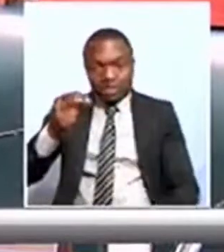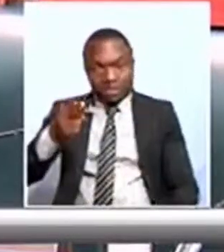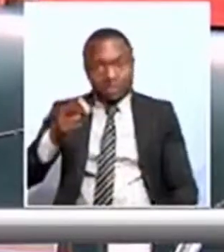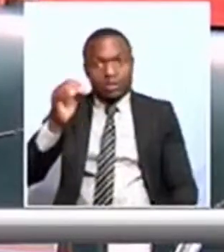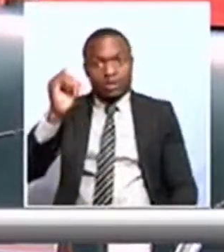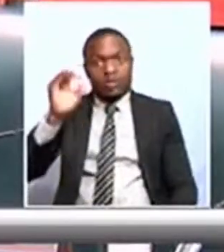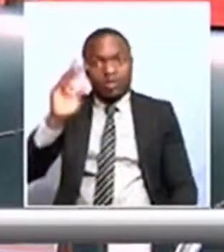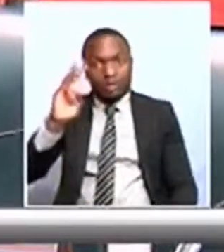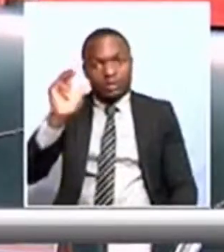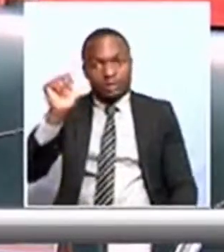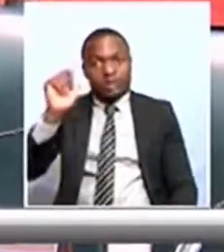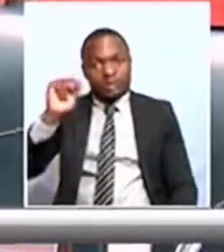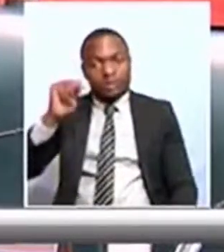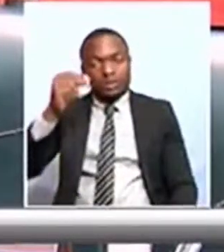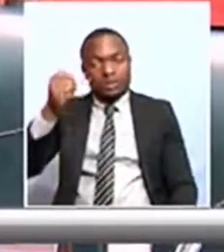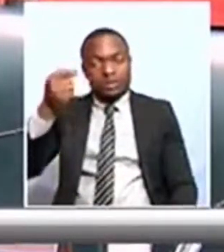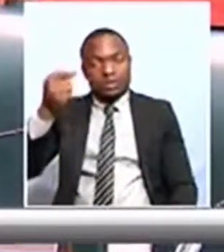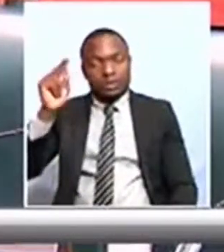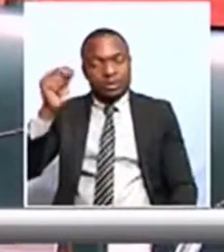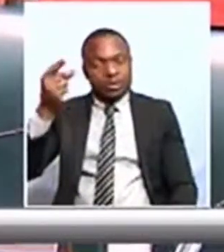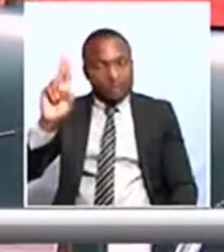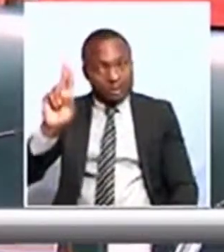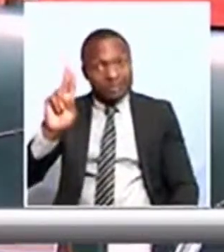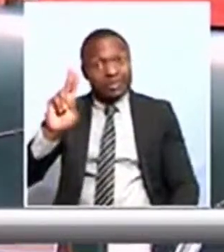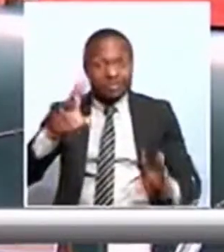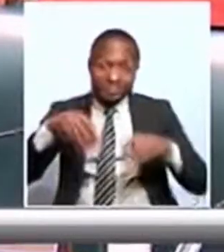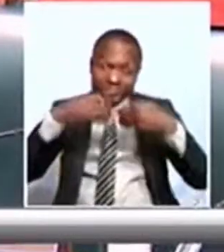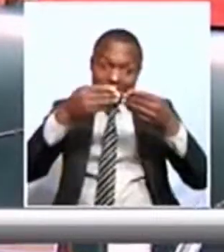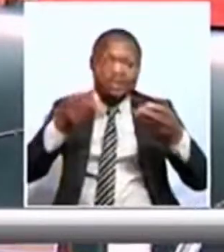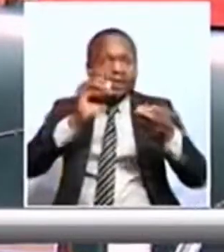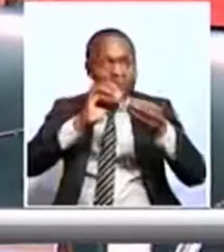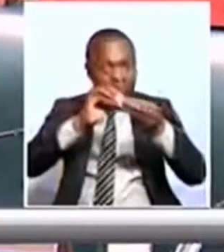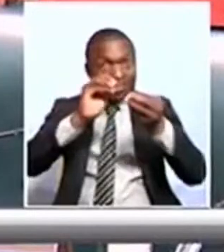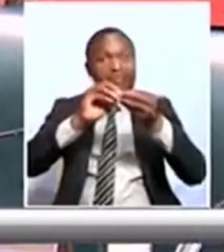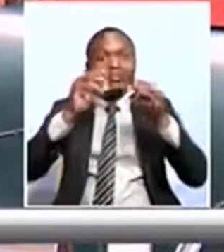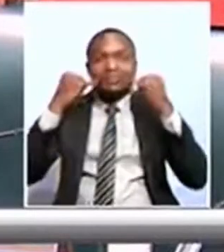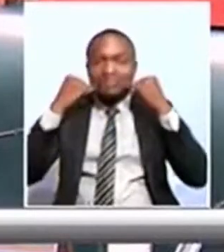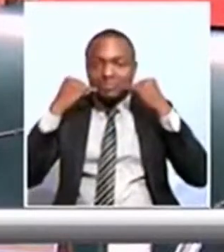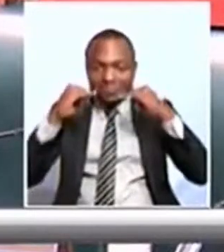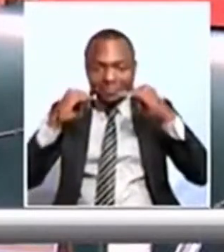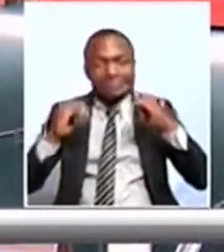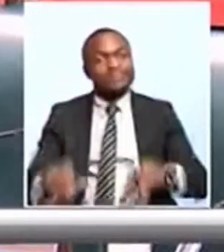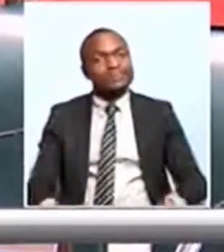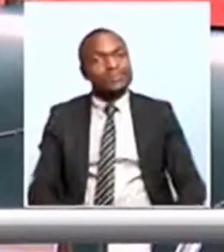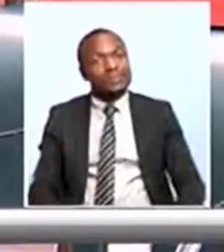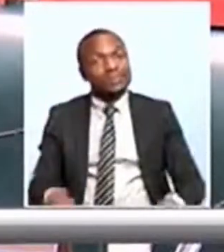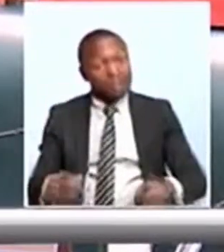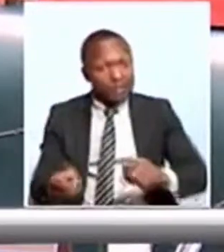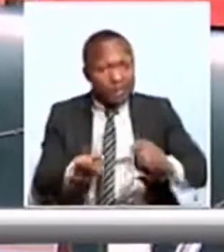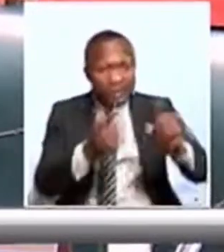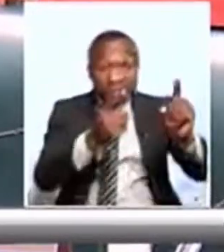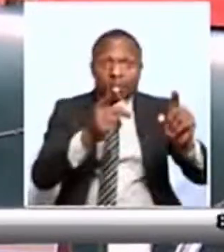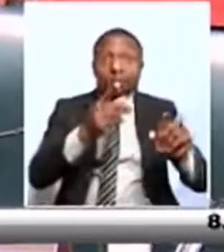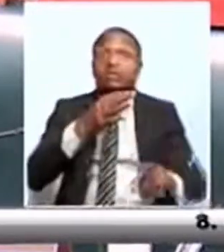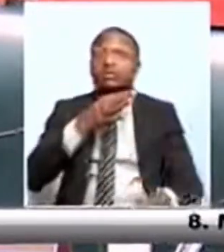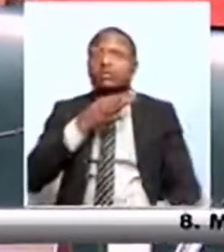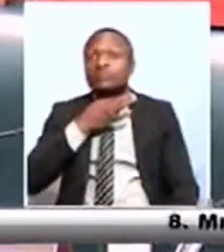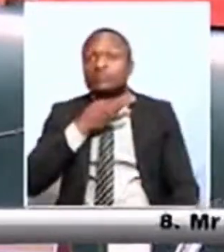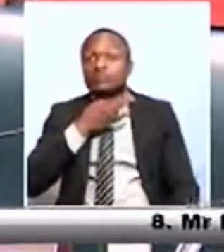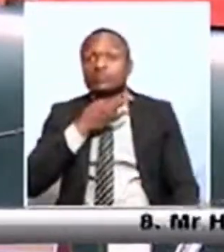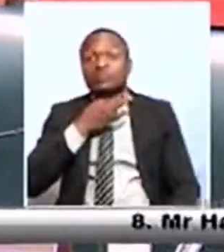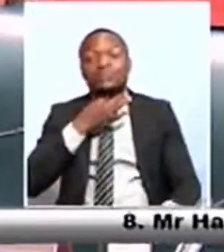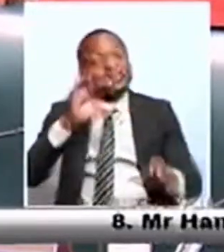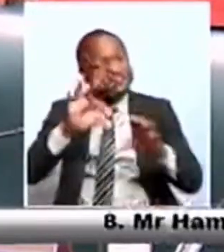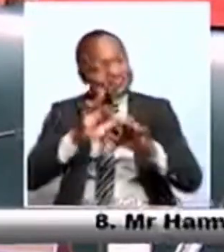is just to give more information. And even when you go to Katete, you actually find